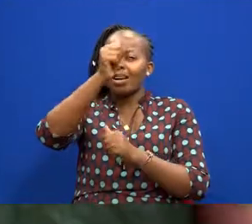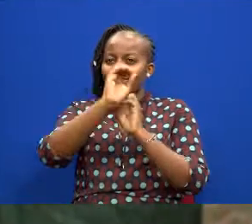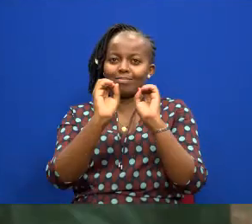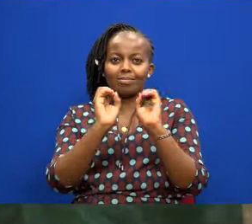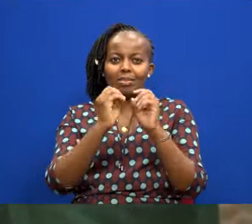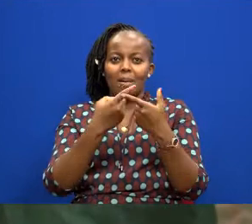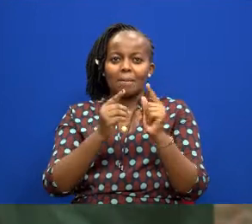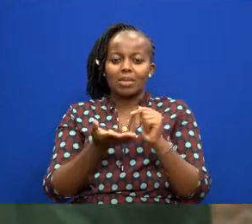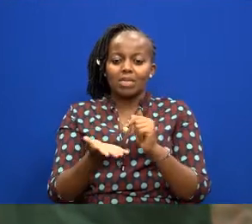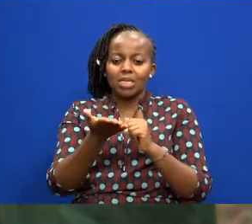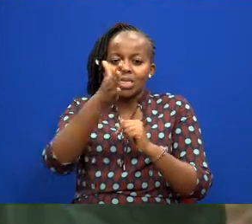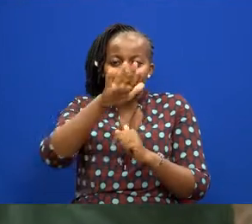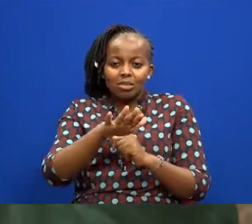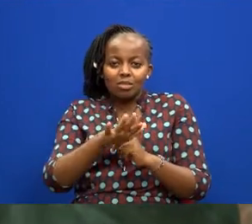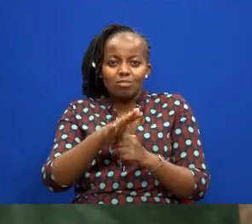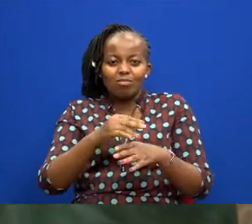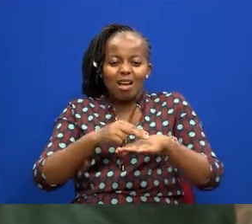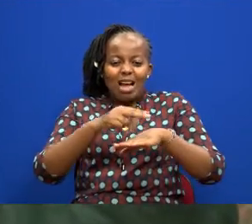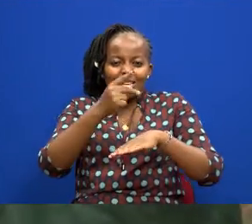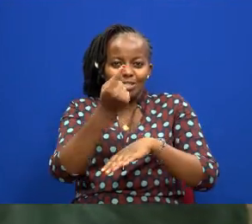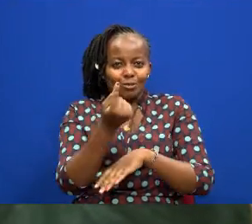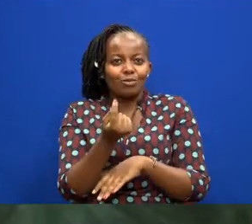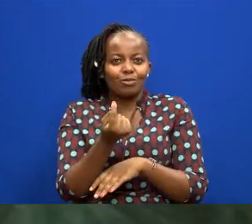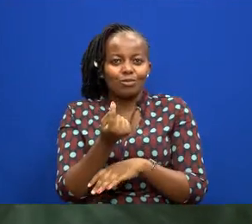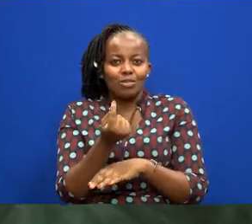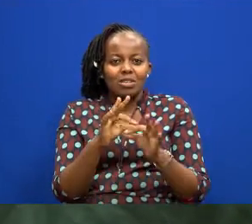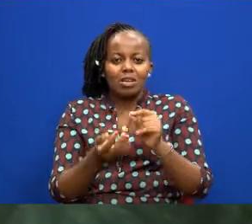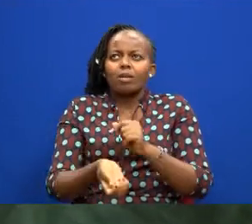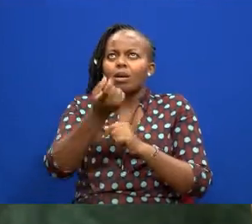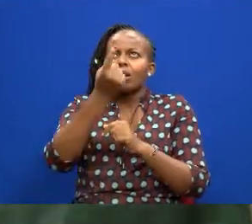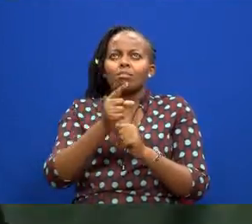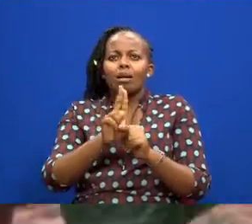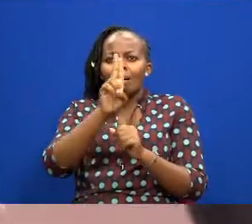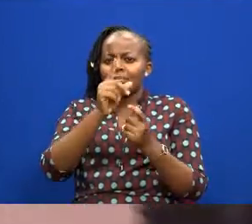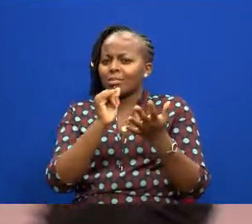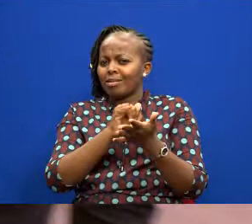Usikue juu sana. Ukirusha juu sana uta struggle ku balance, yeah? Okay.